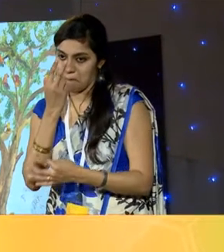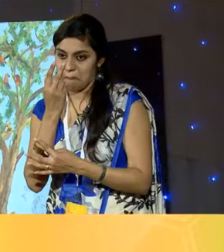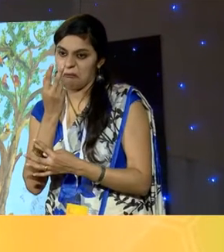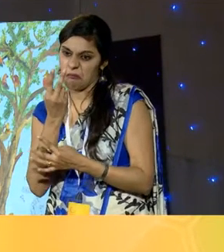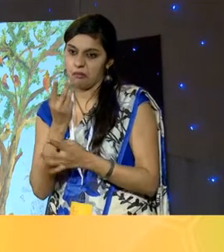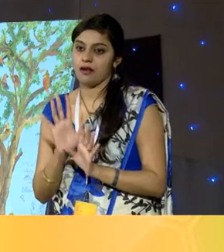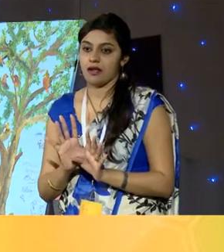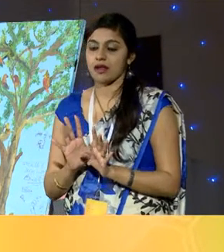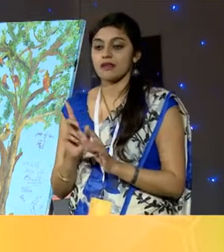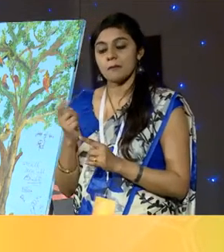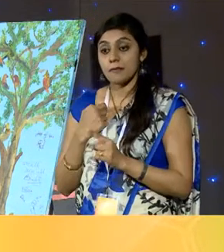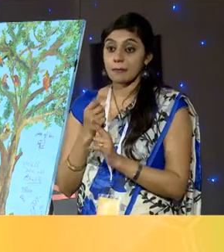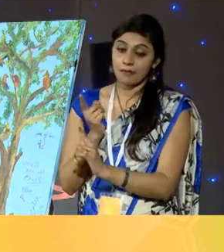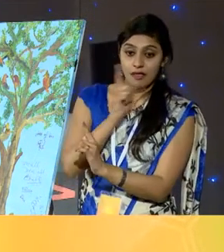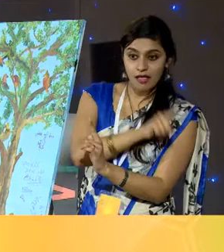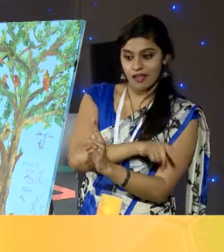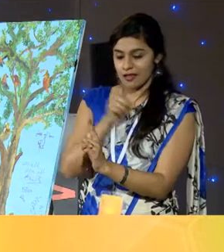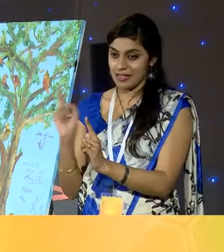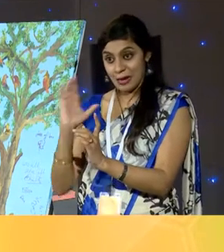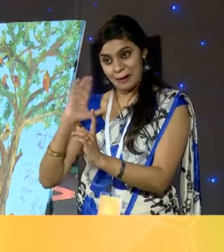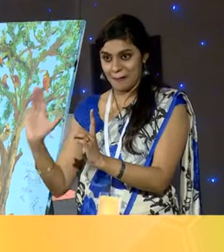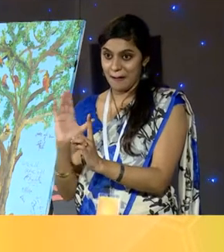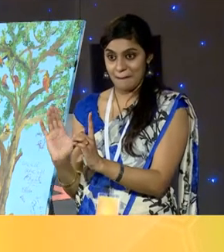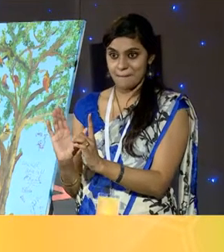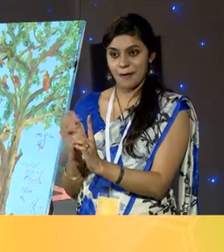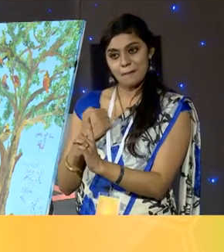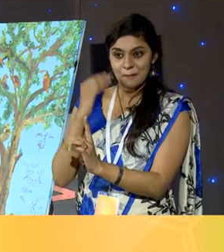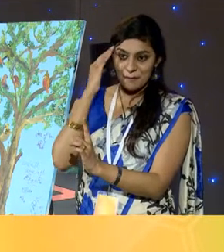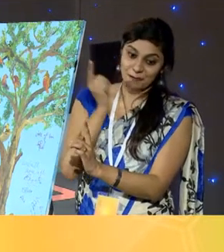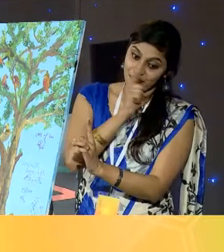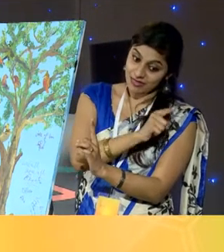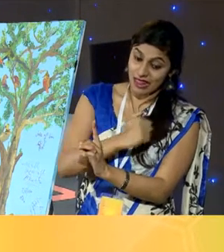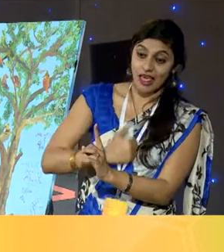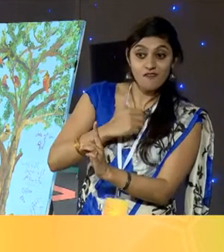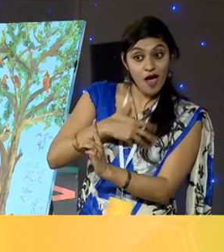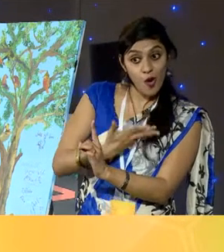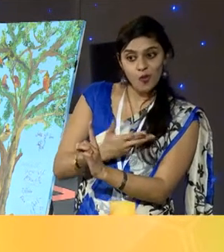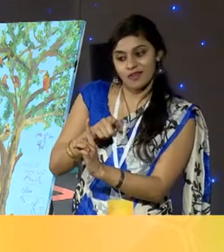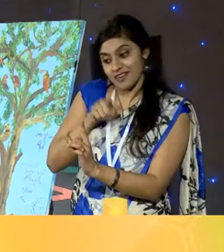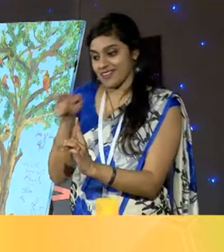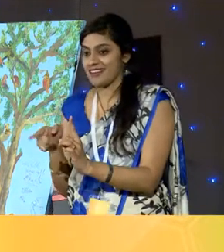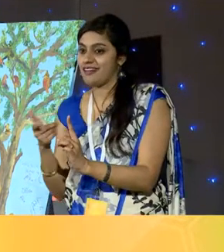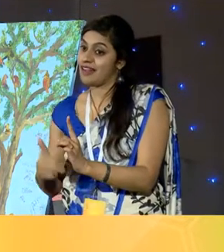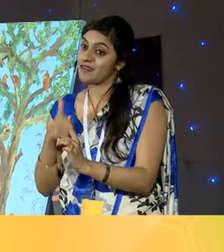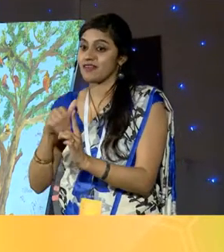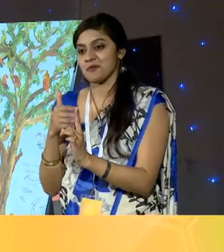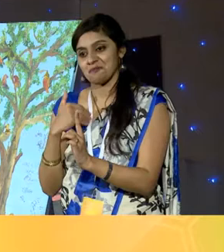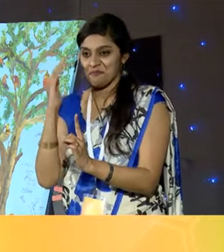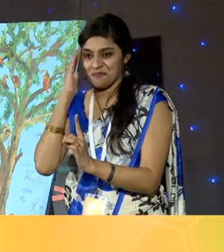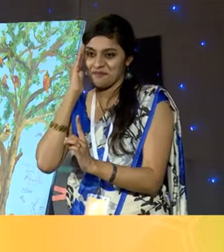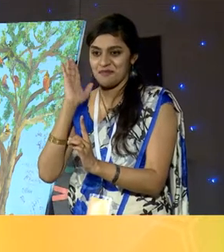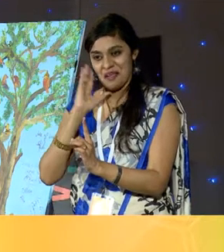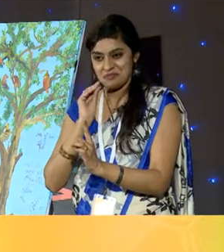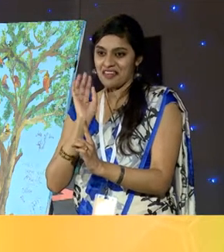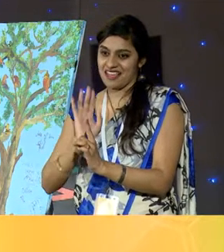lots of dreams, and a person with disability, a writer, and, tackling challenges. So